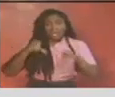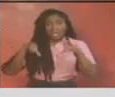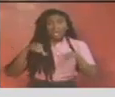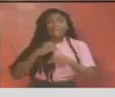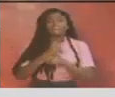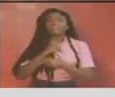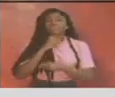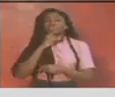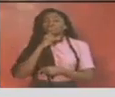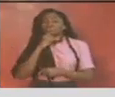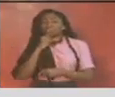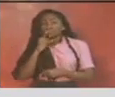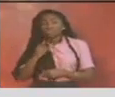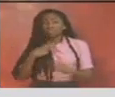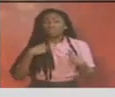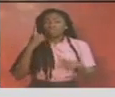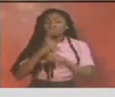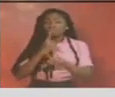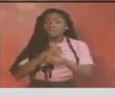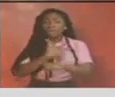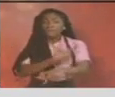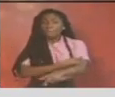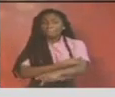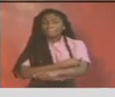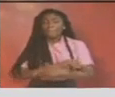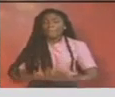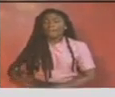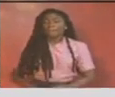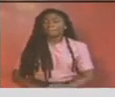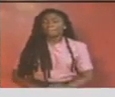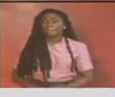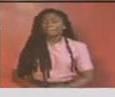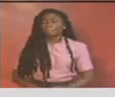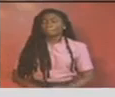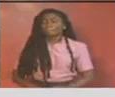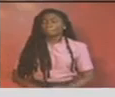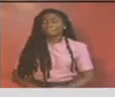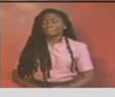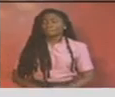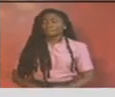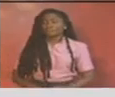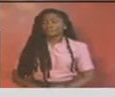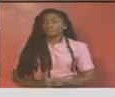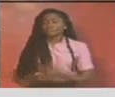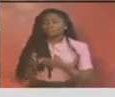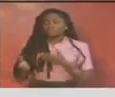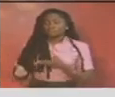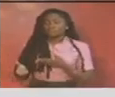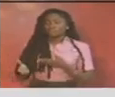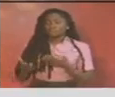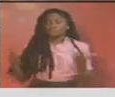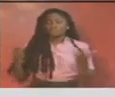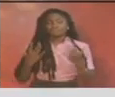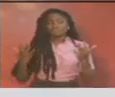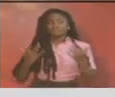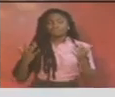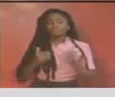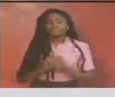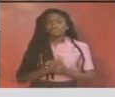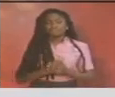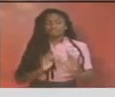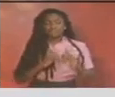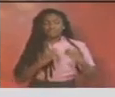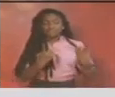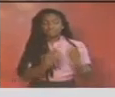find. Next slide. This is a view of the other arm of what CRS does.